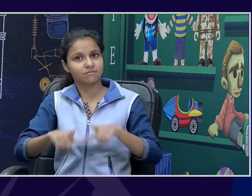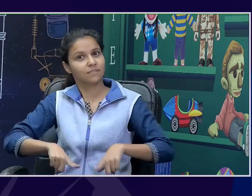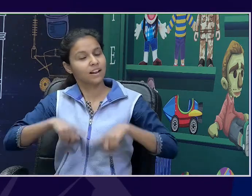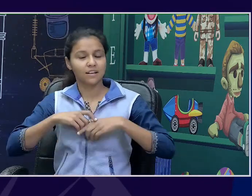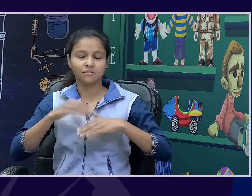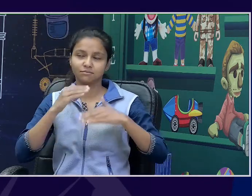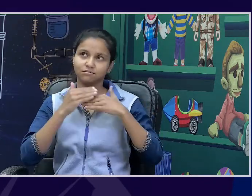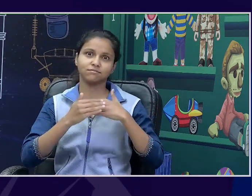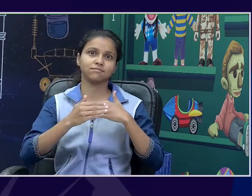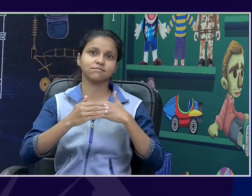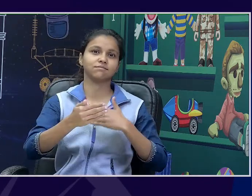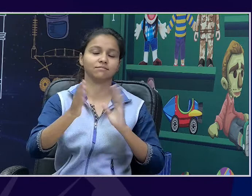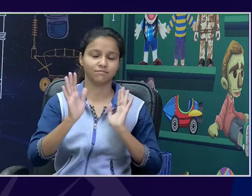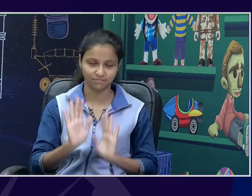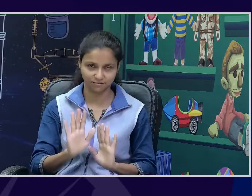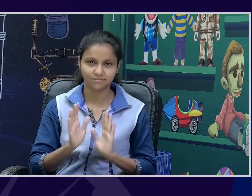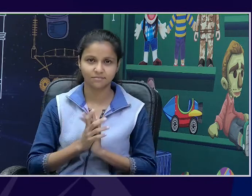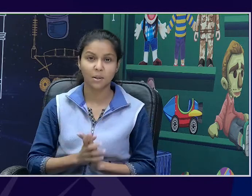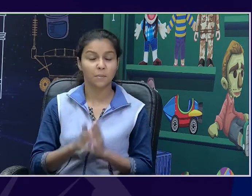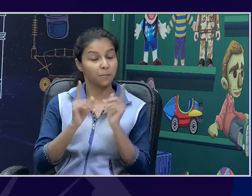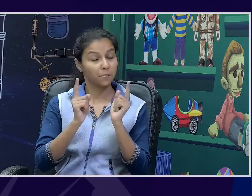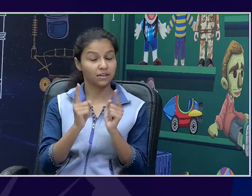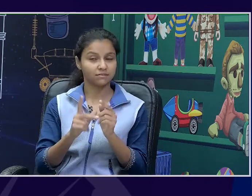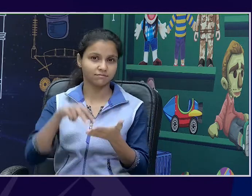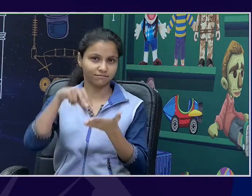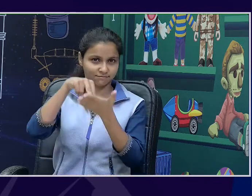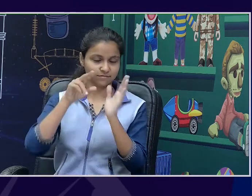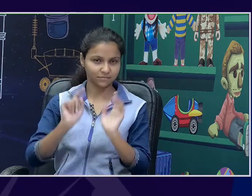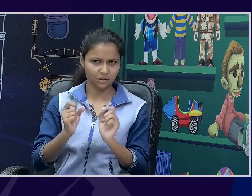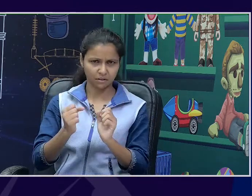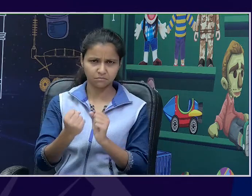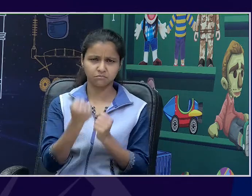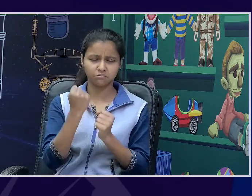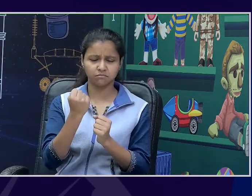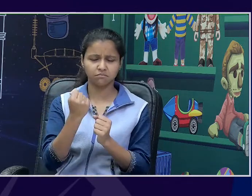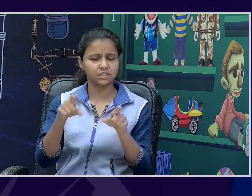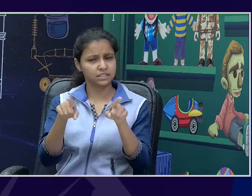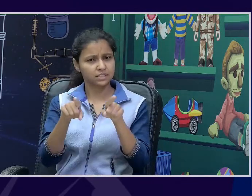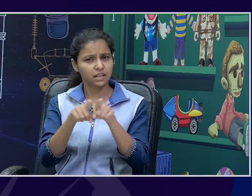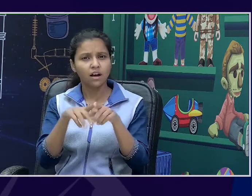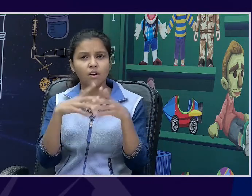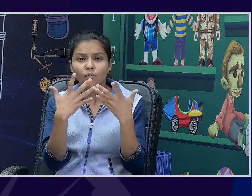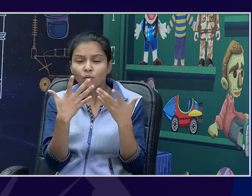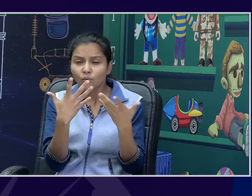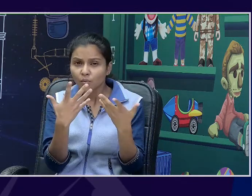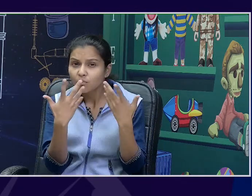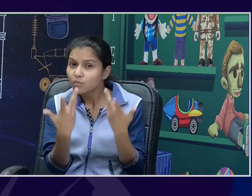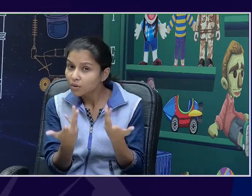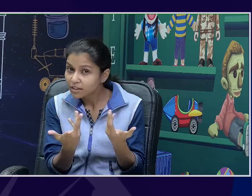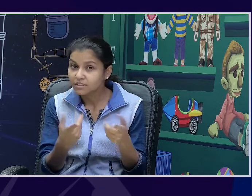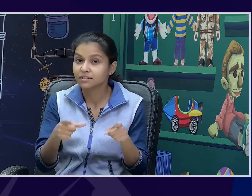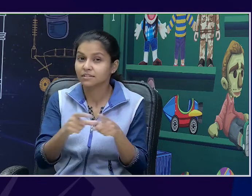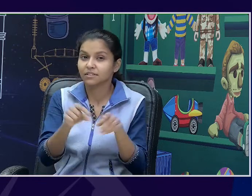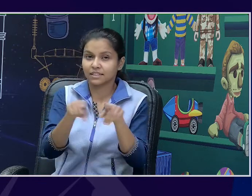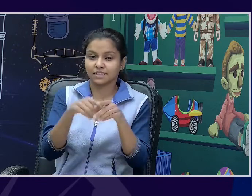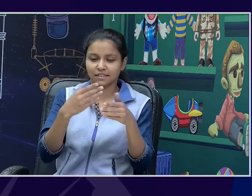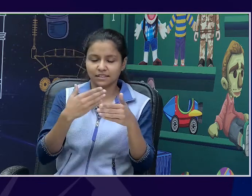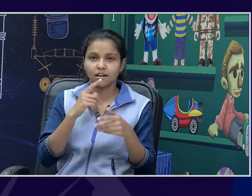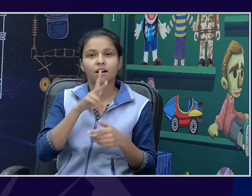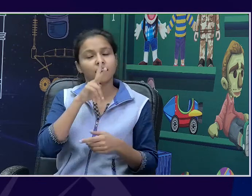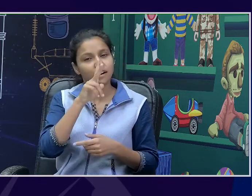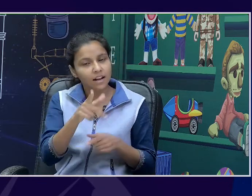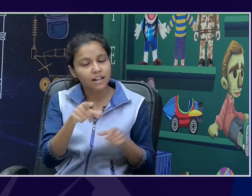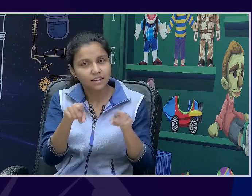him. But still, he did not give up, and that is what the writer is trying to tell